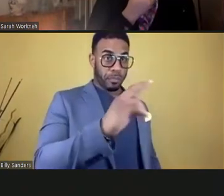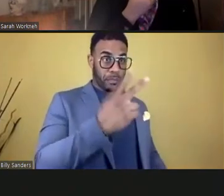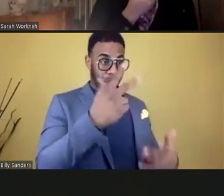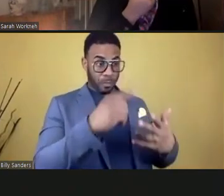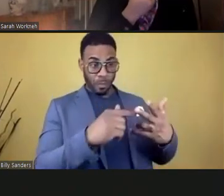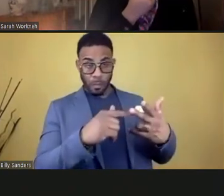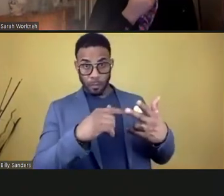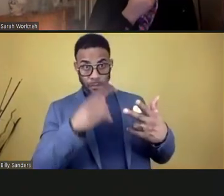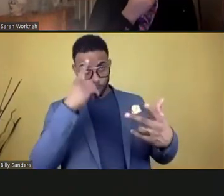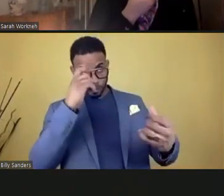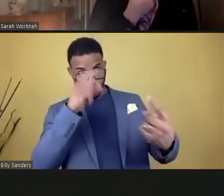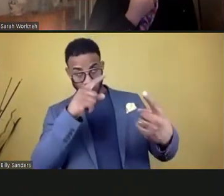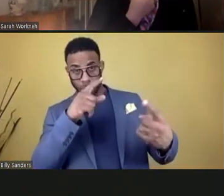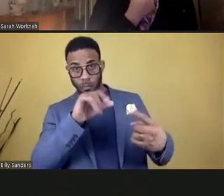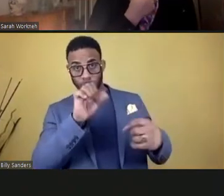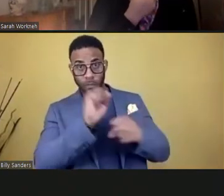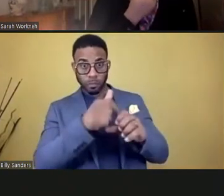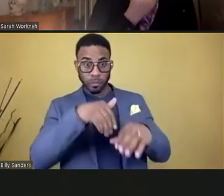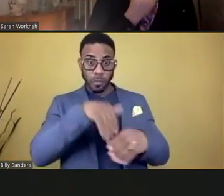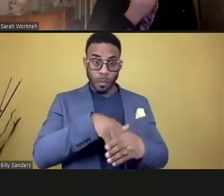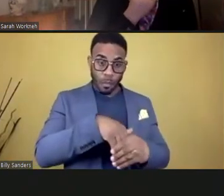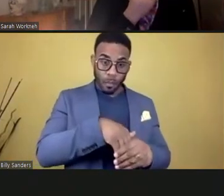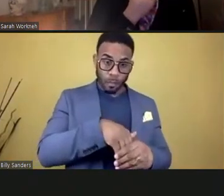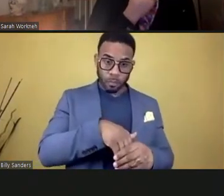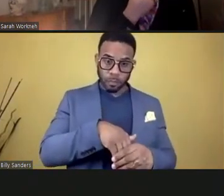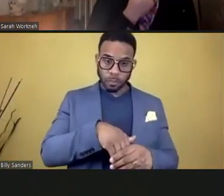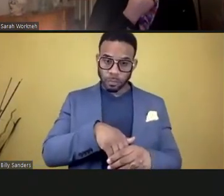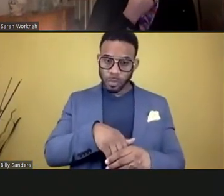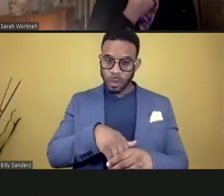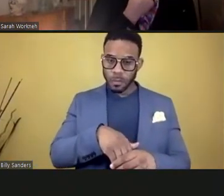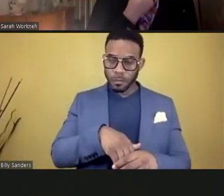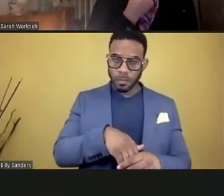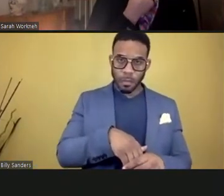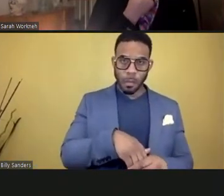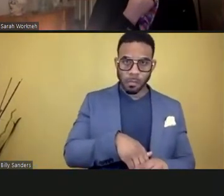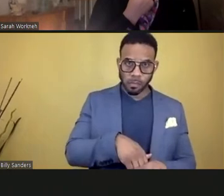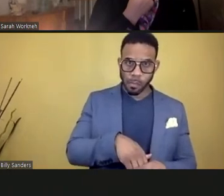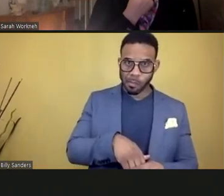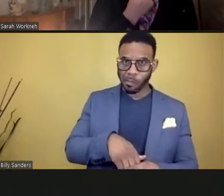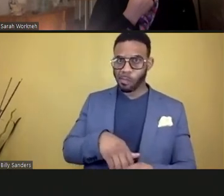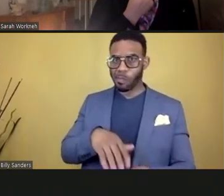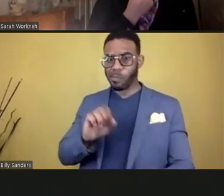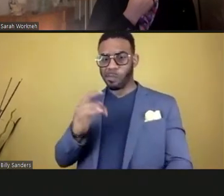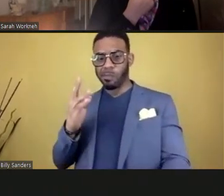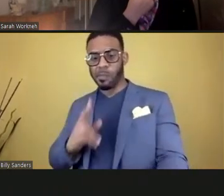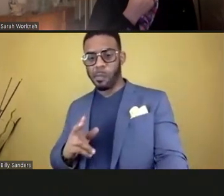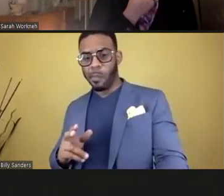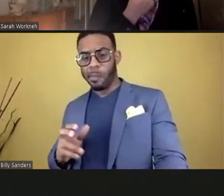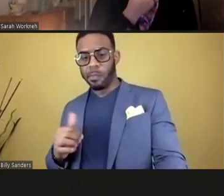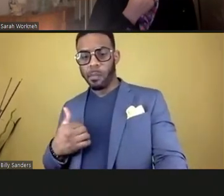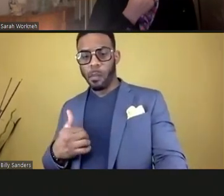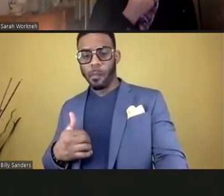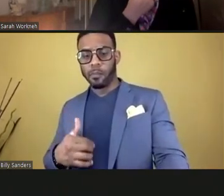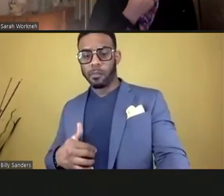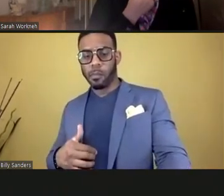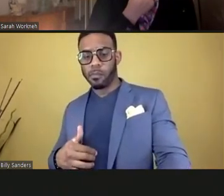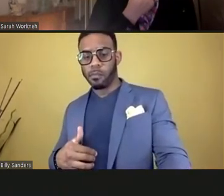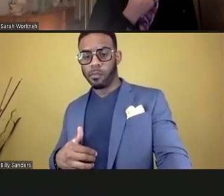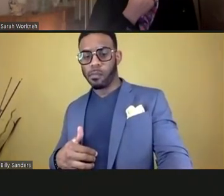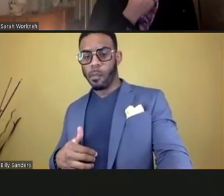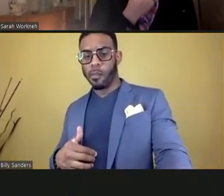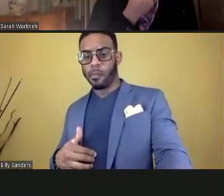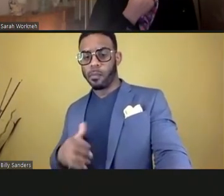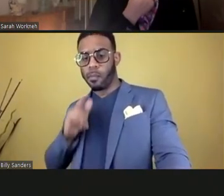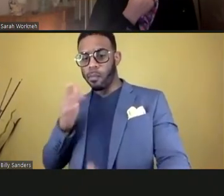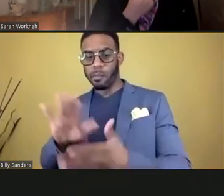with our thinking. And she's working from the inside to try to change things. And you realize this is this amazing human that we would have never known about and who'd